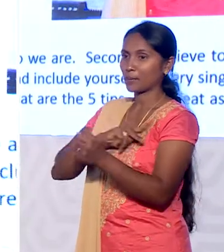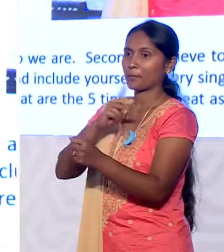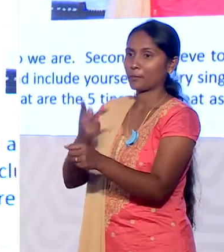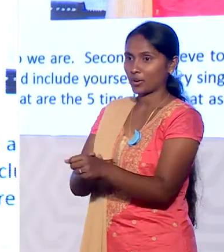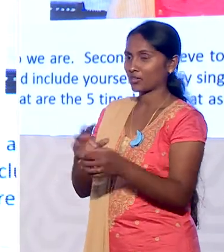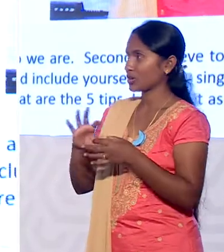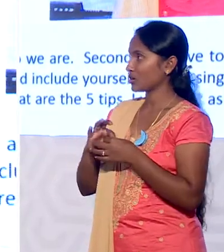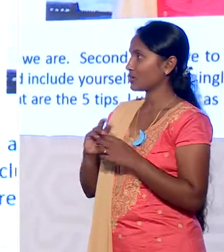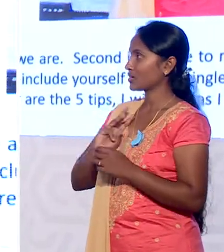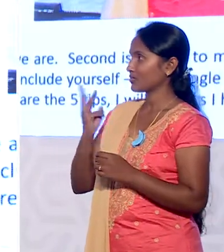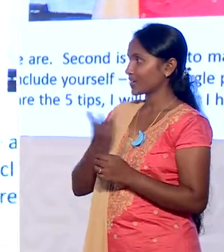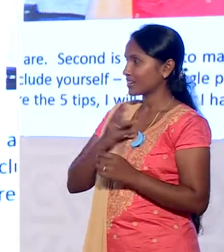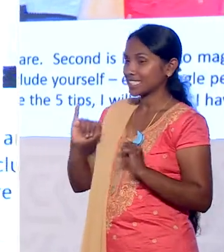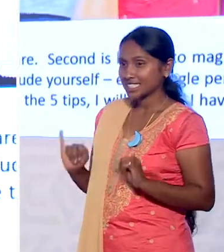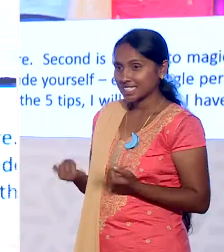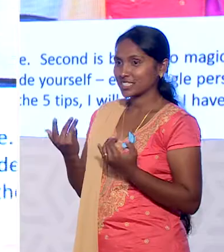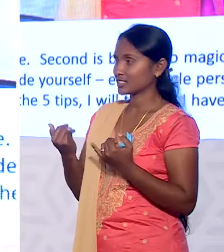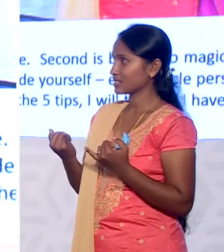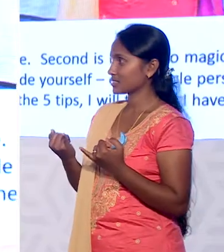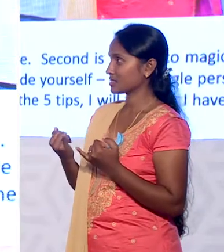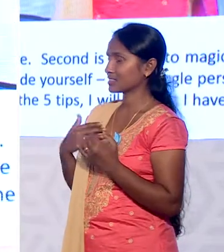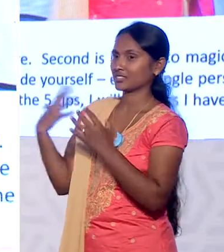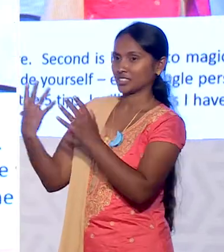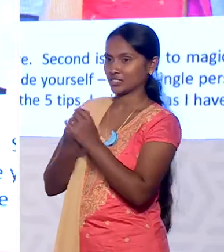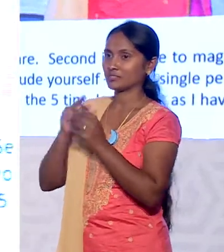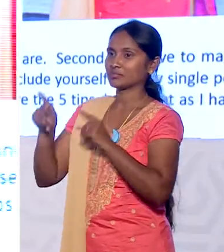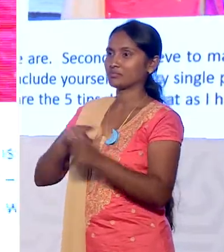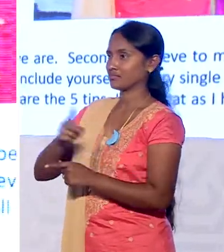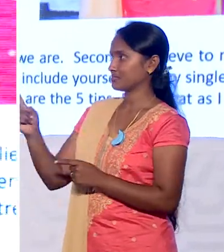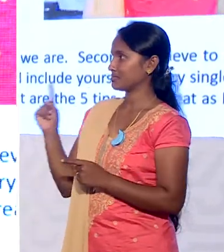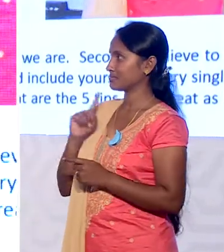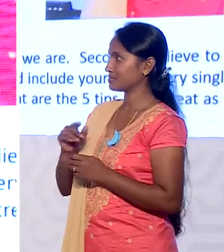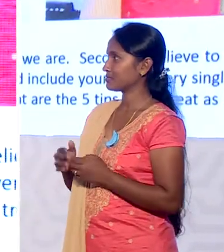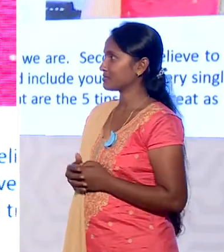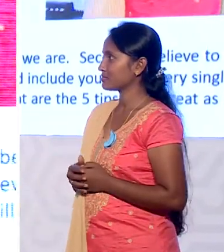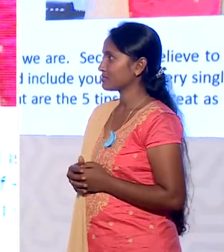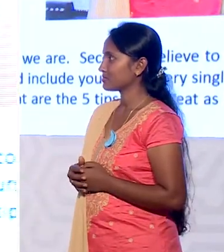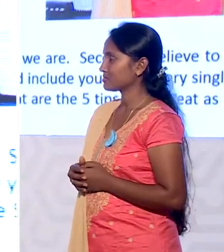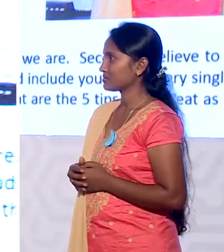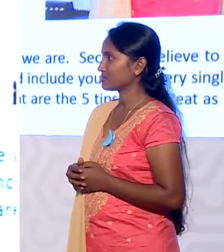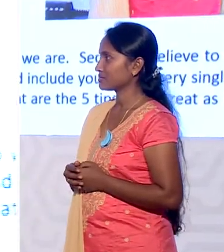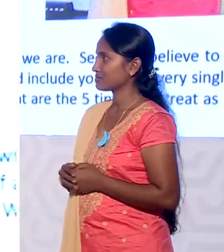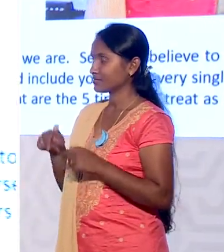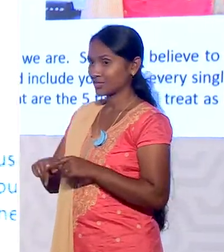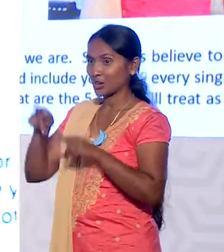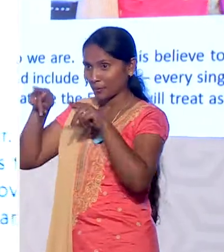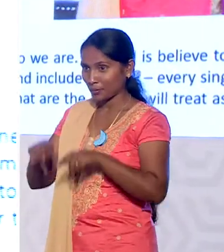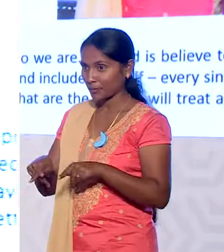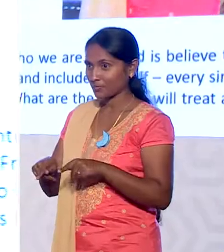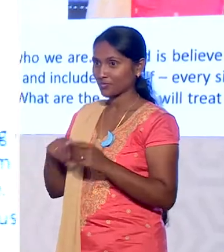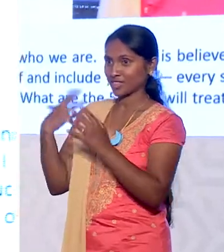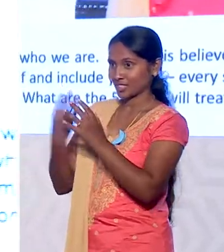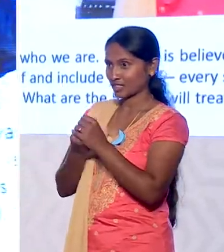extraordinary, and we are just at the cusp of an inclusion revolution. I am telling you now, it's not just in this room, but an